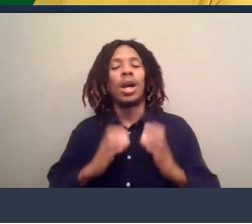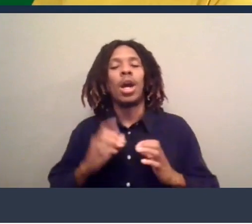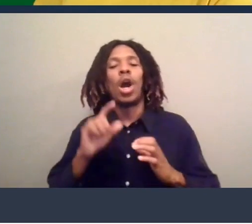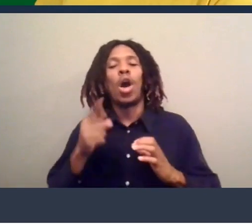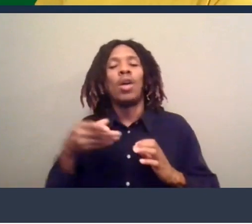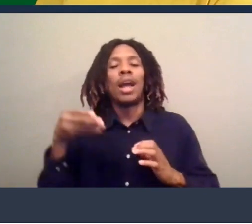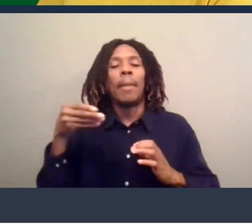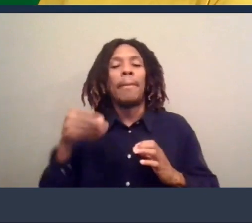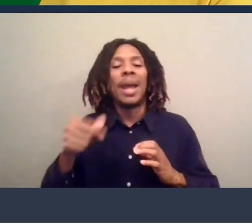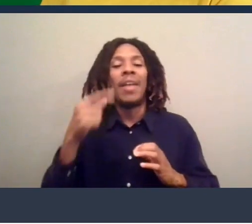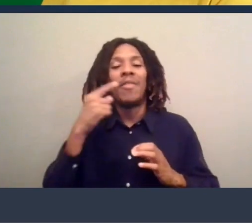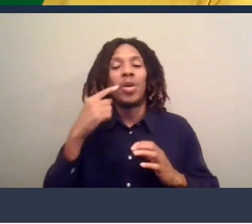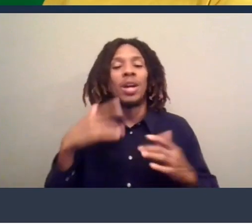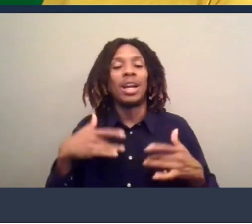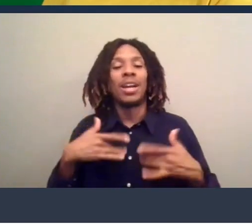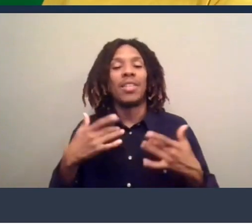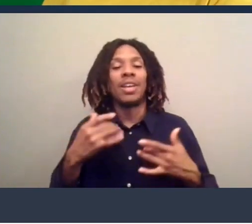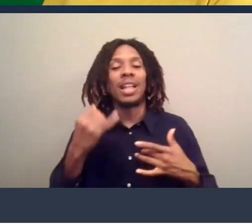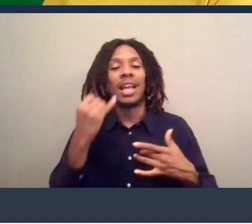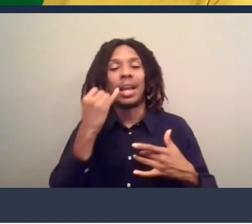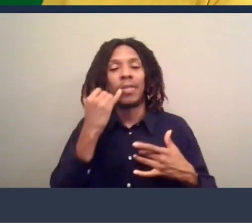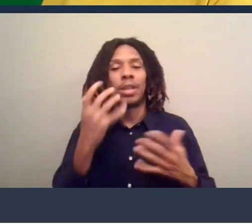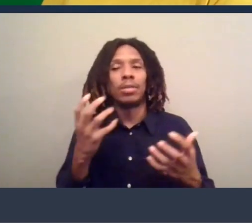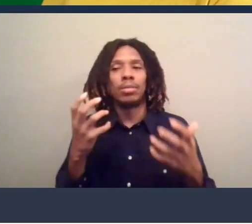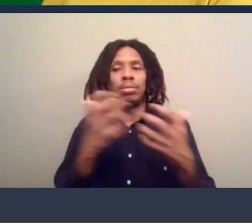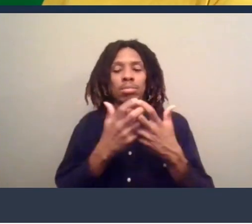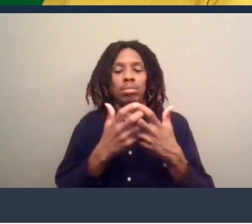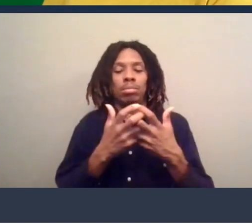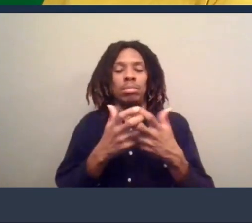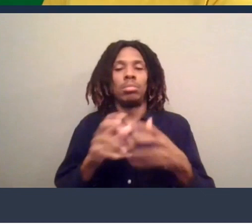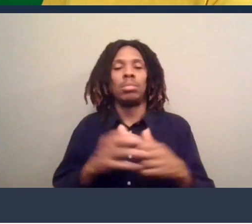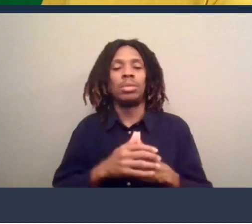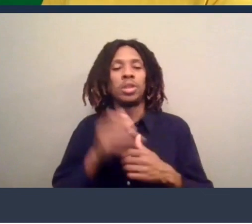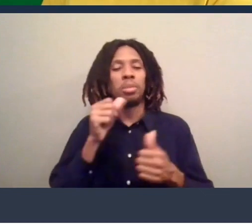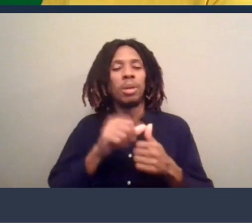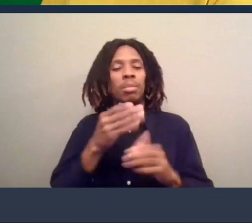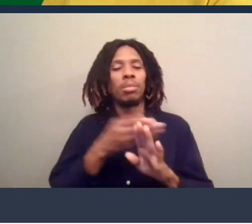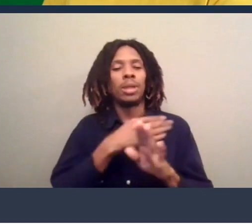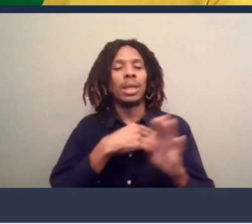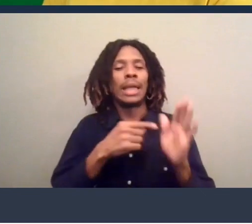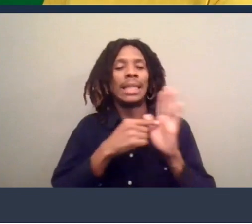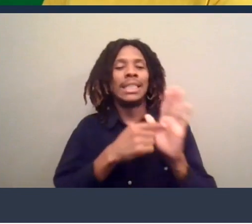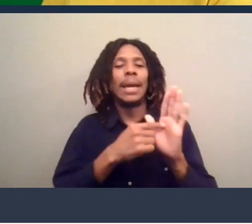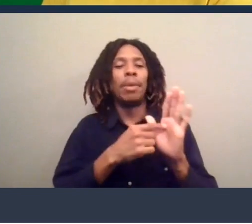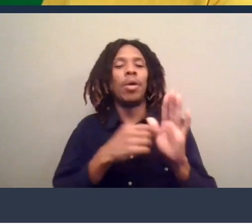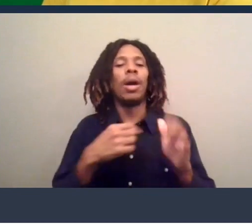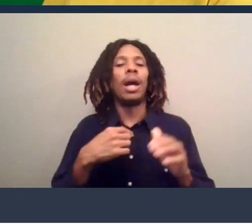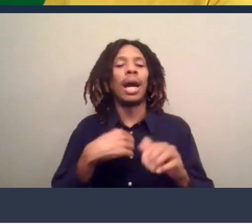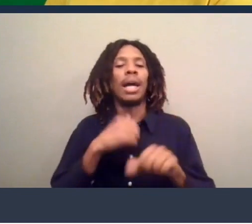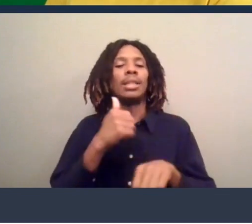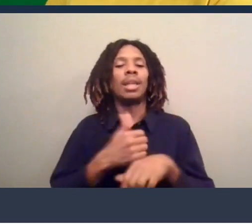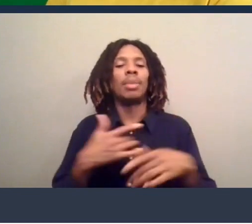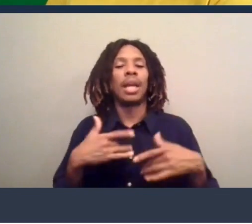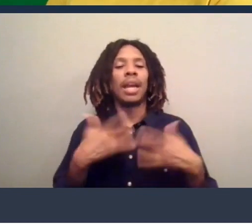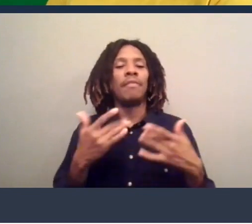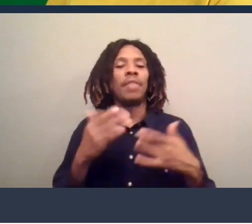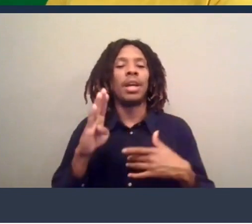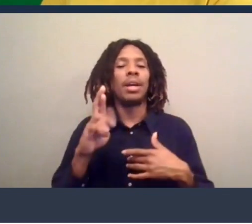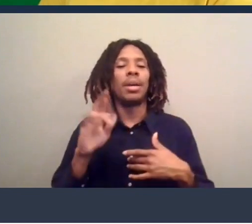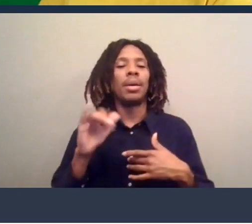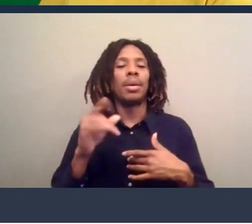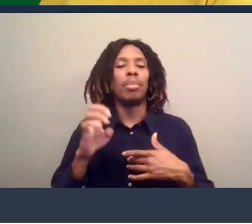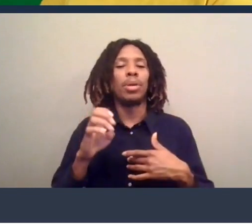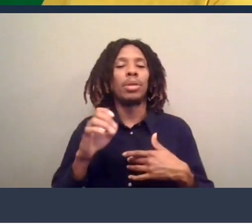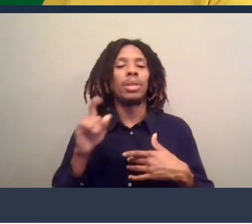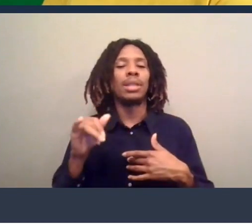for events if they match a rule. So if you remember my demo before, like I set up EventBridge as a